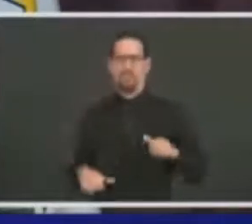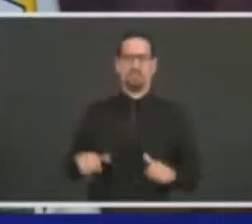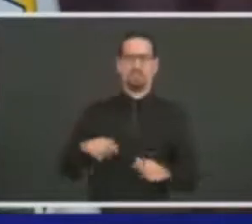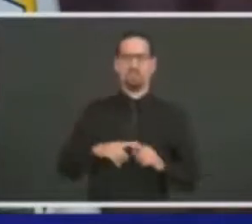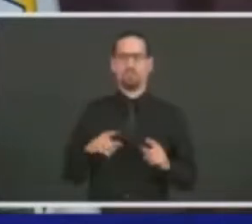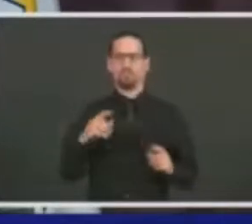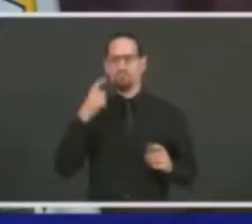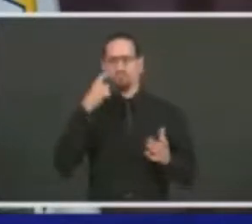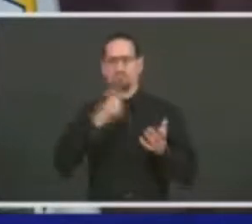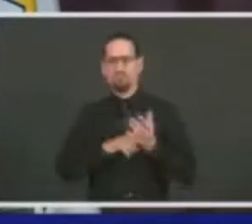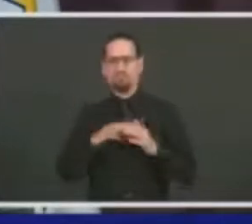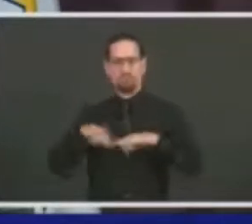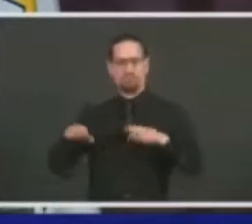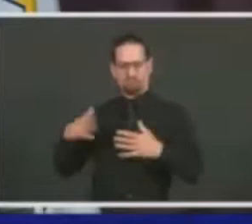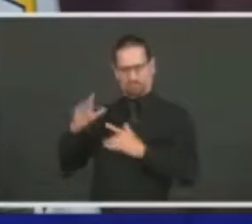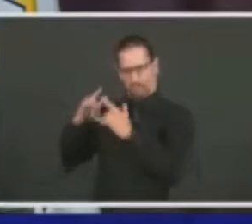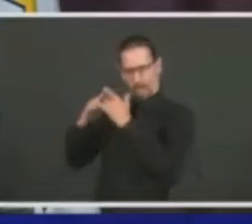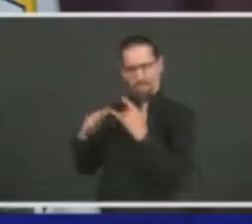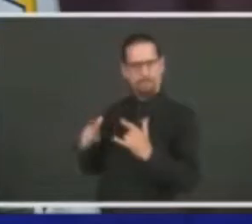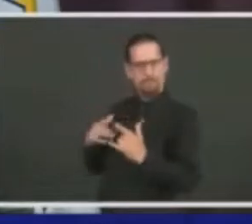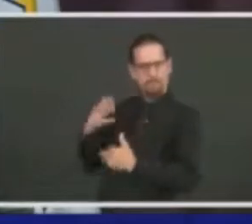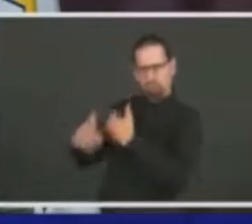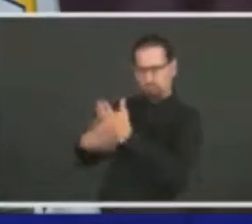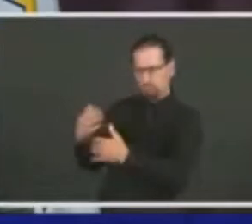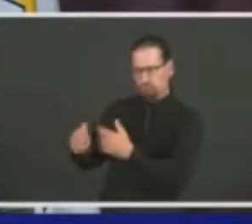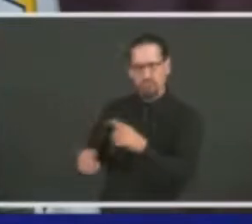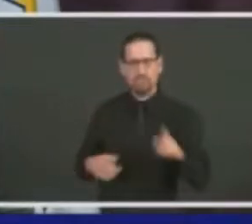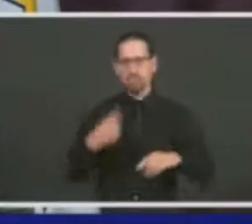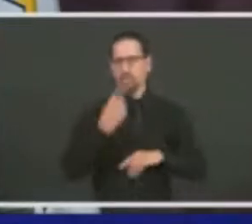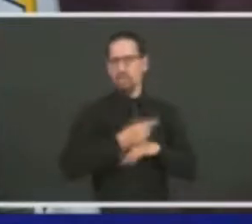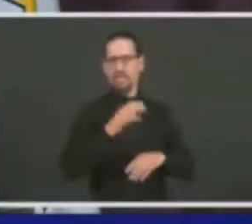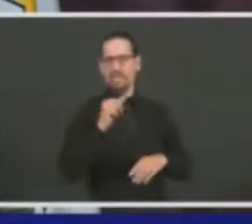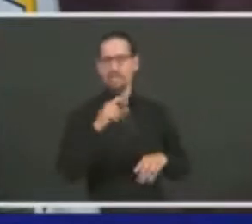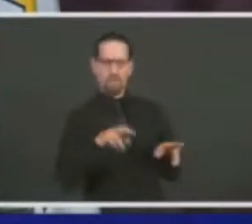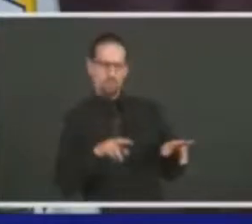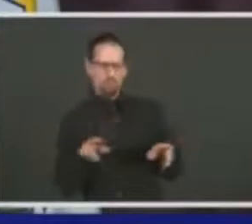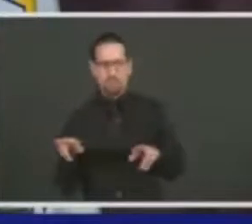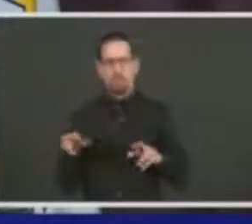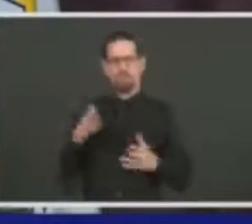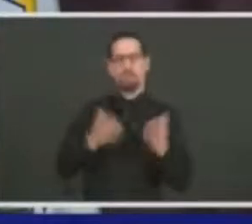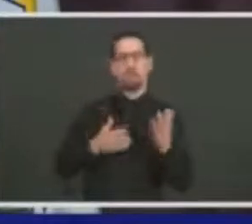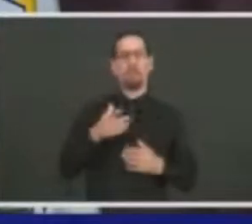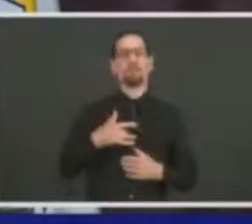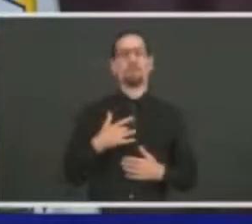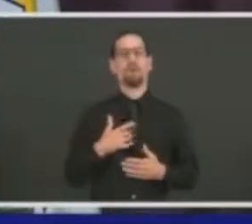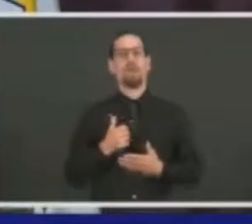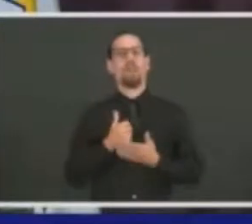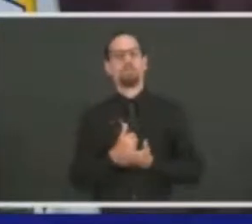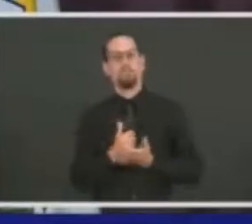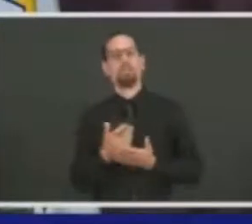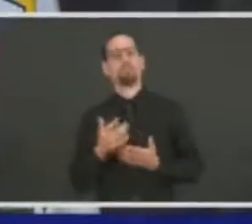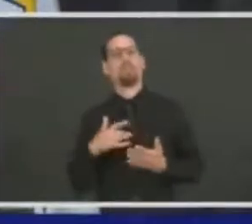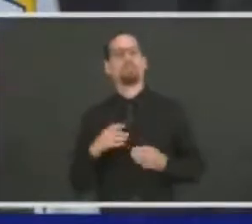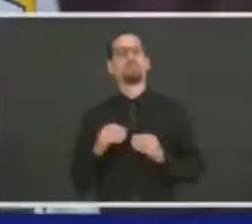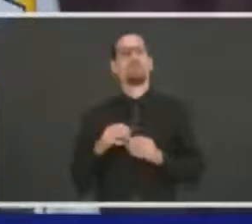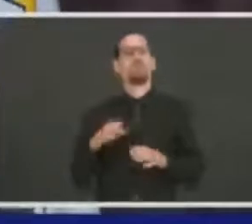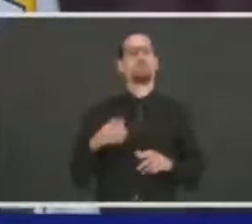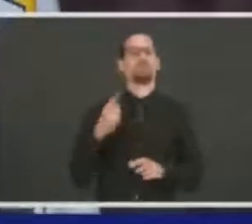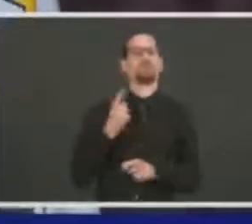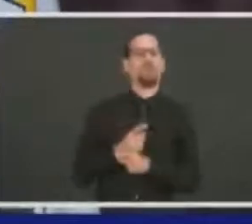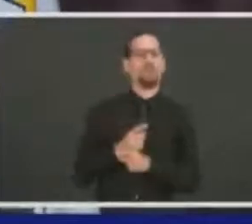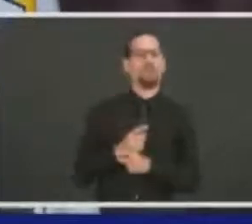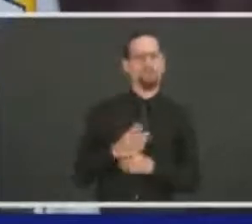able to send their children. I believe that that's the right way to do this, which is our job is to set it up, have it be